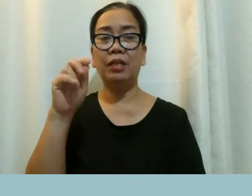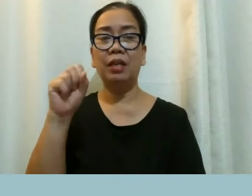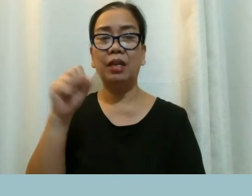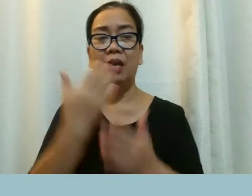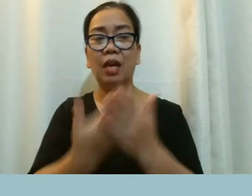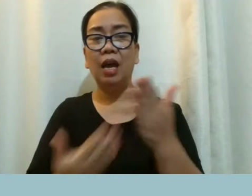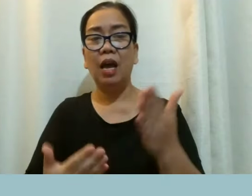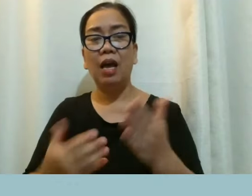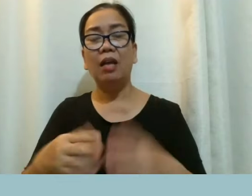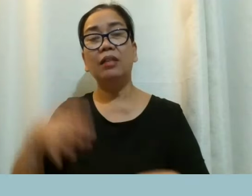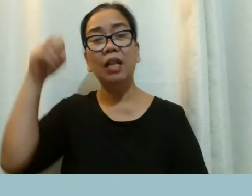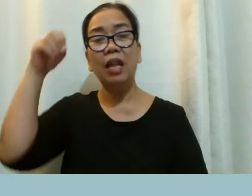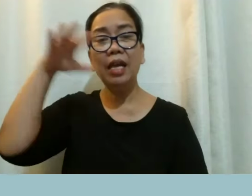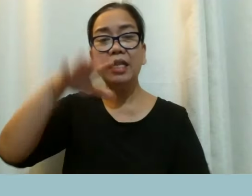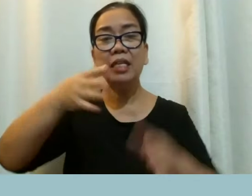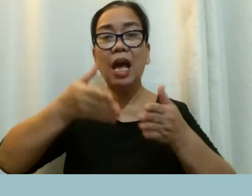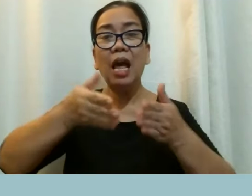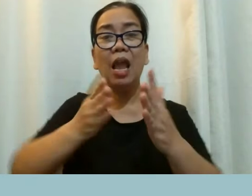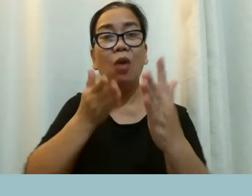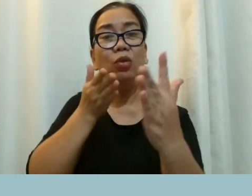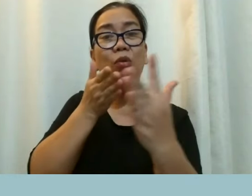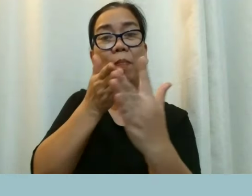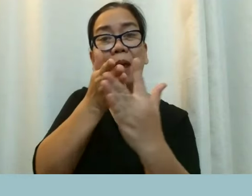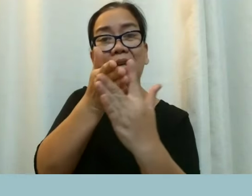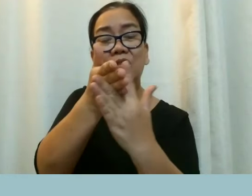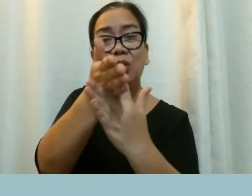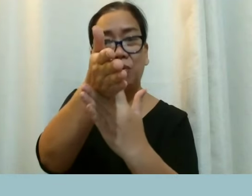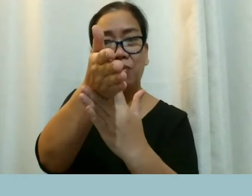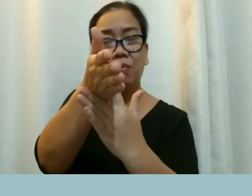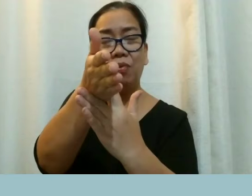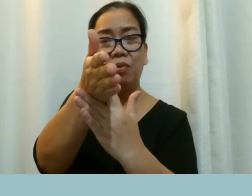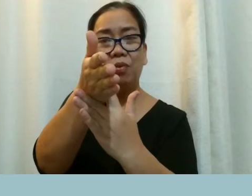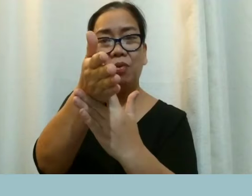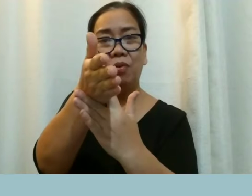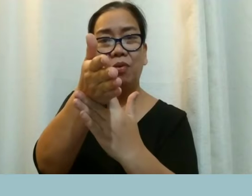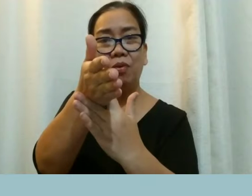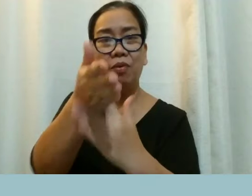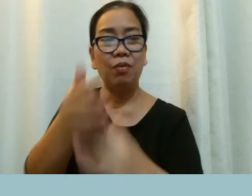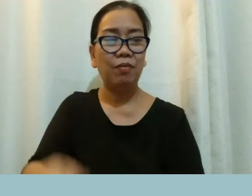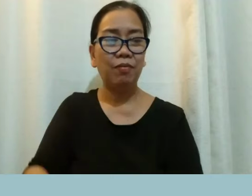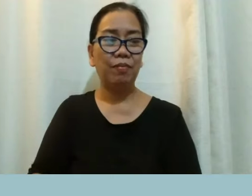objects, the light is allowed to pass through.